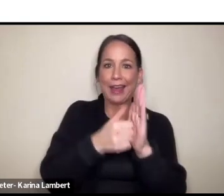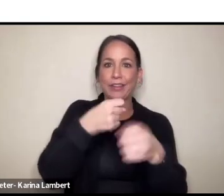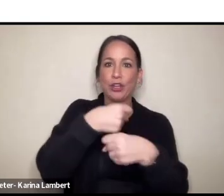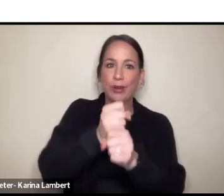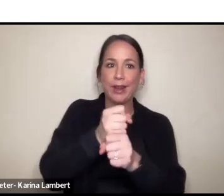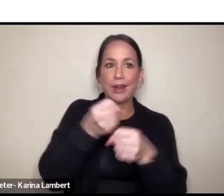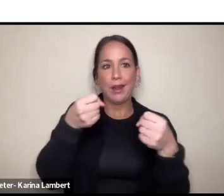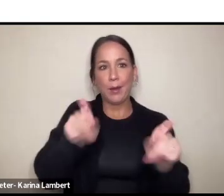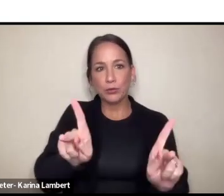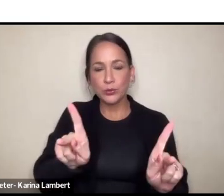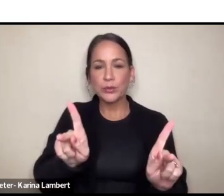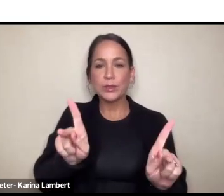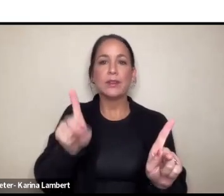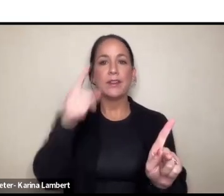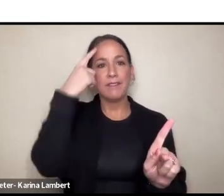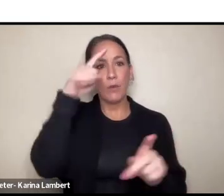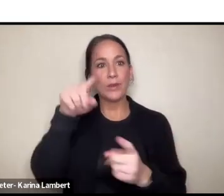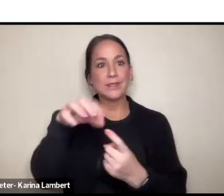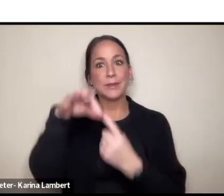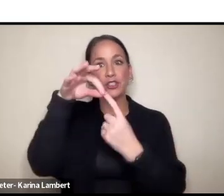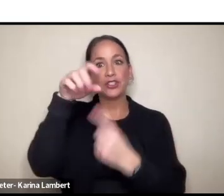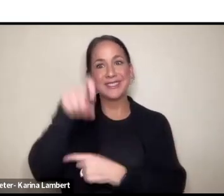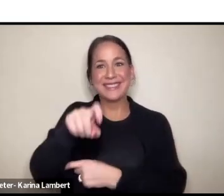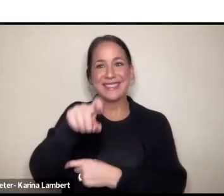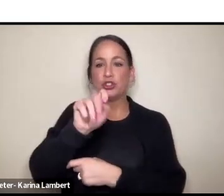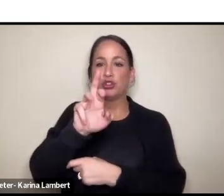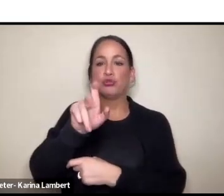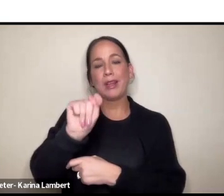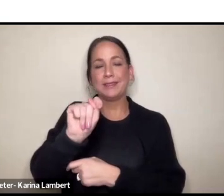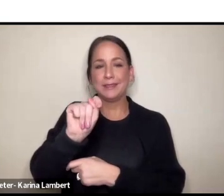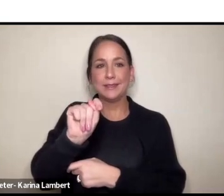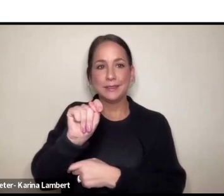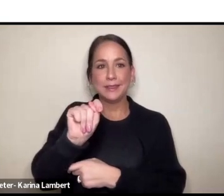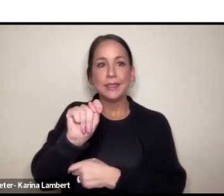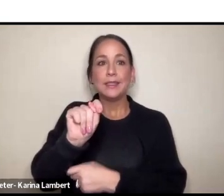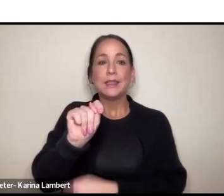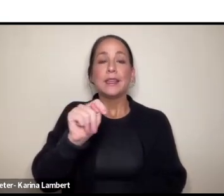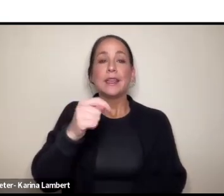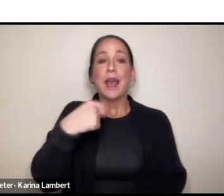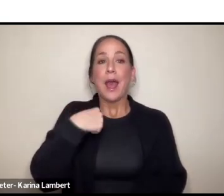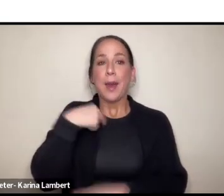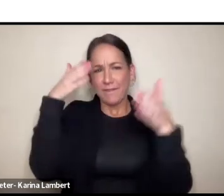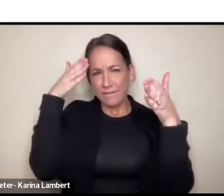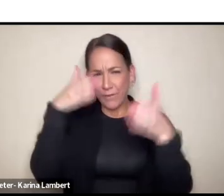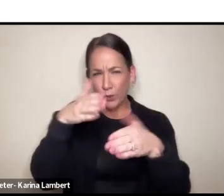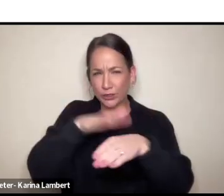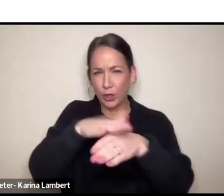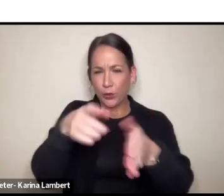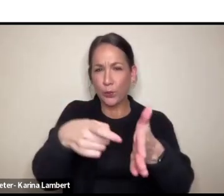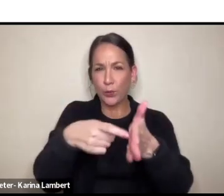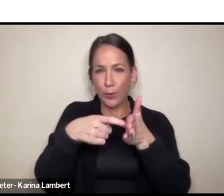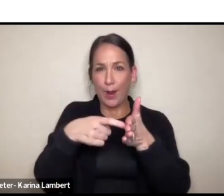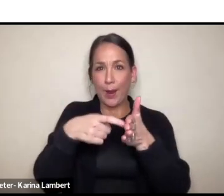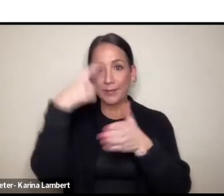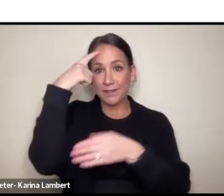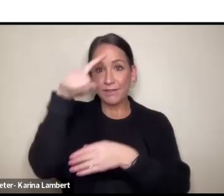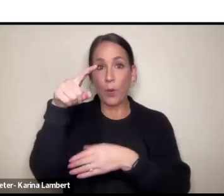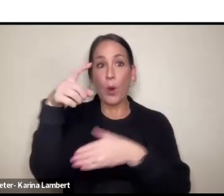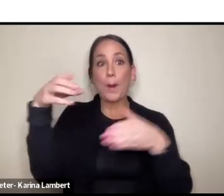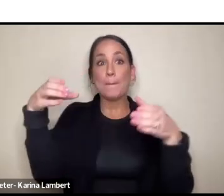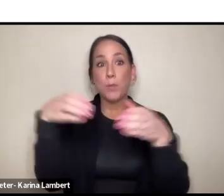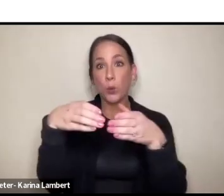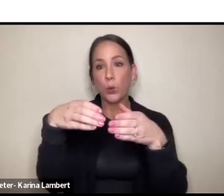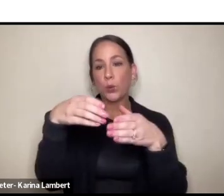opportunity for special needs trusts to exist. I'm going to focus on the requirement for a pooled special